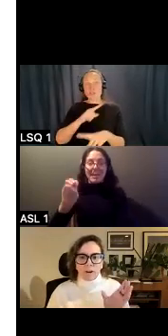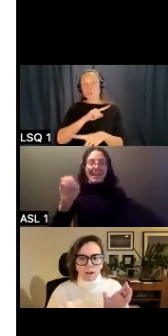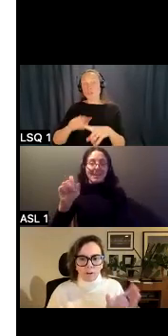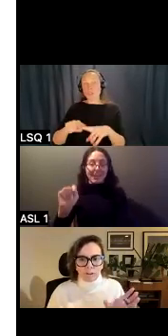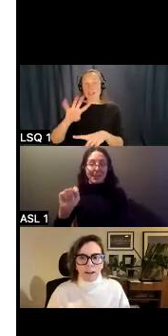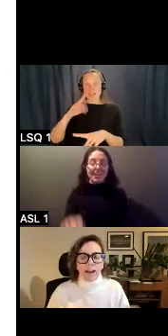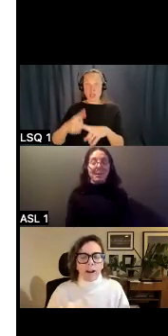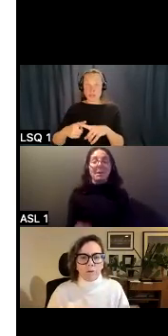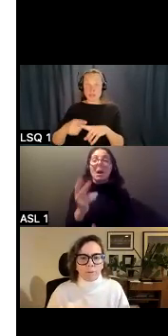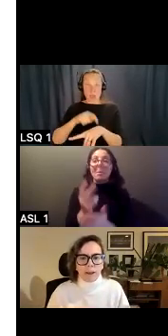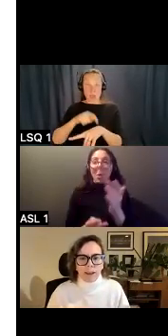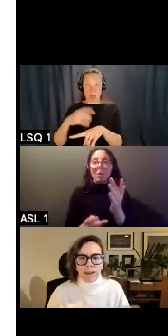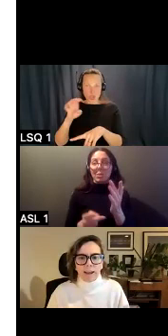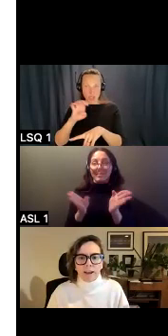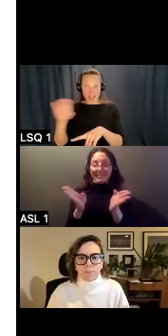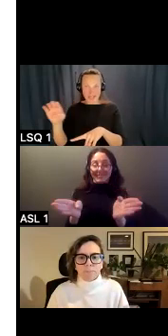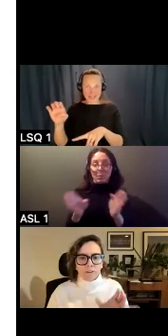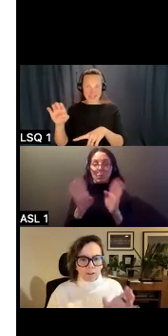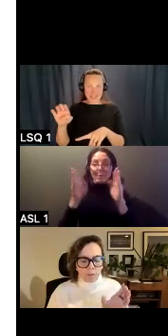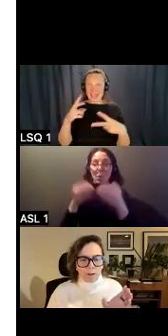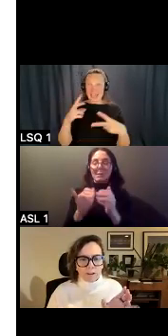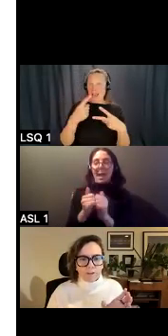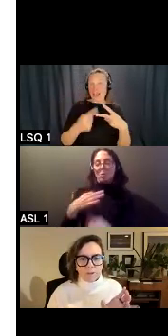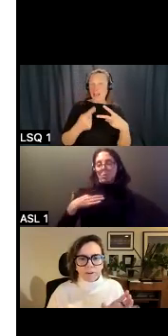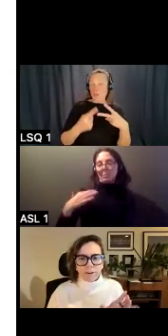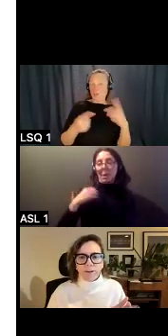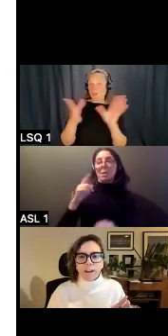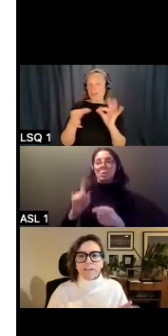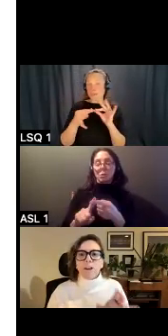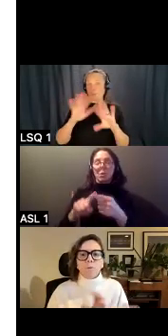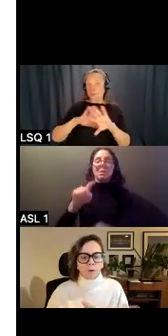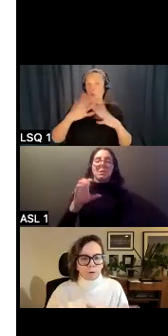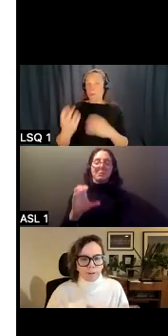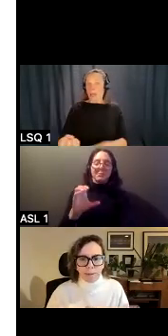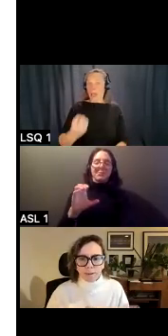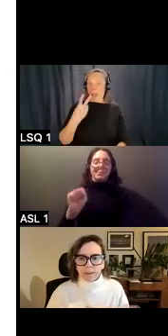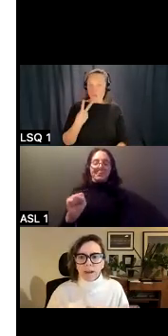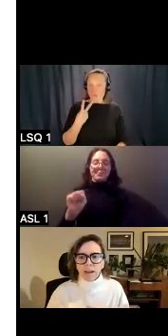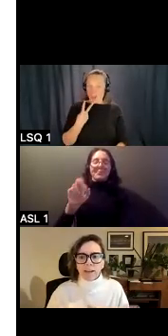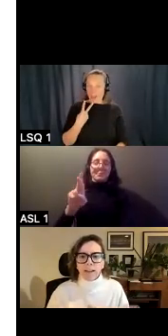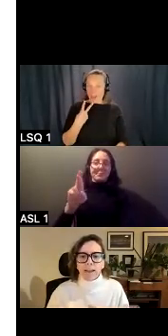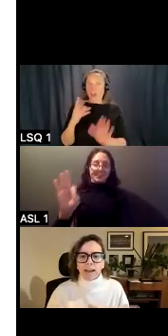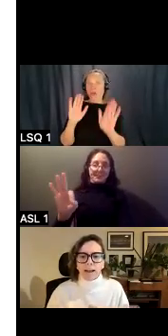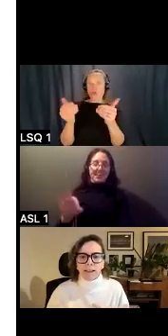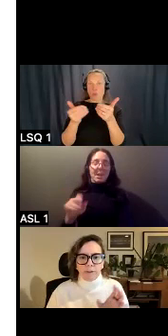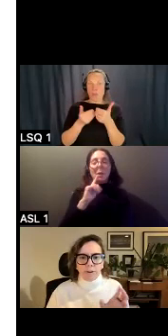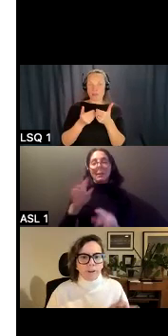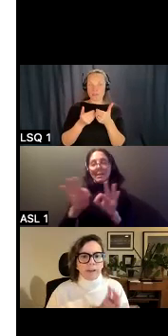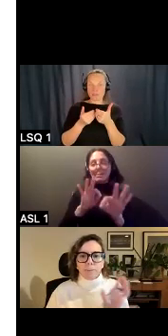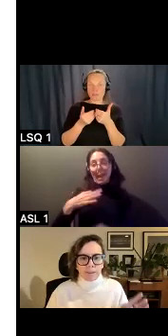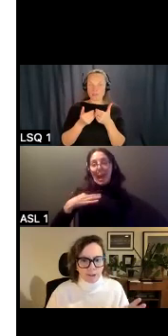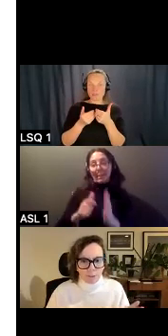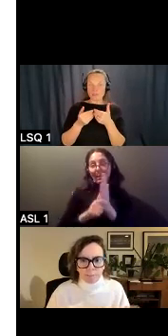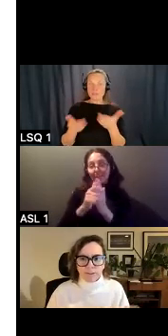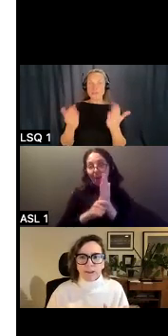focus on using that how to apply to the Community Service Recovery Fund. We'll go through the applicant guide, let you know of